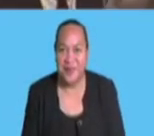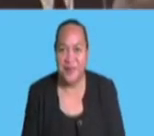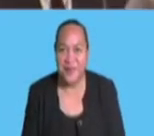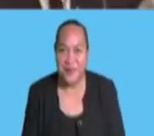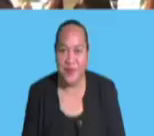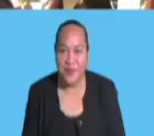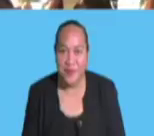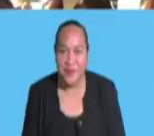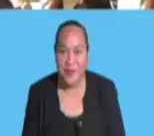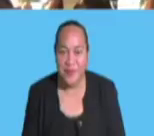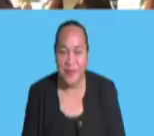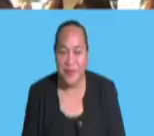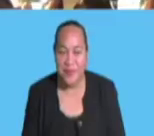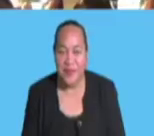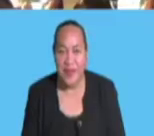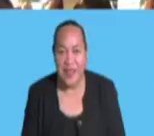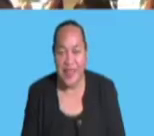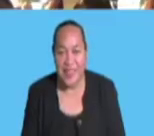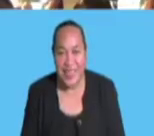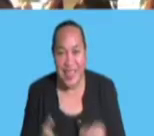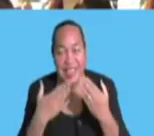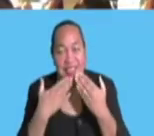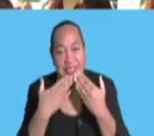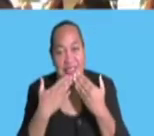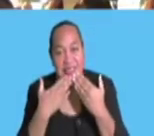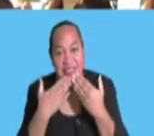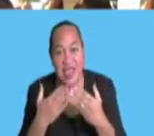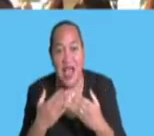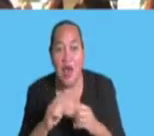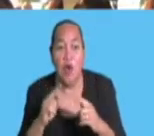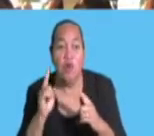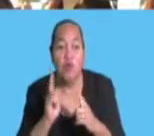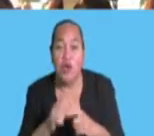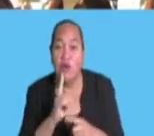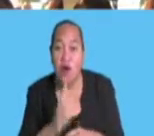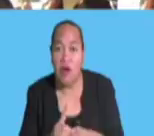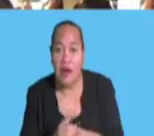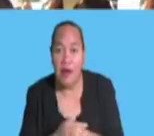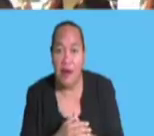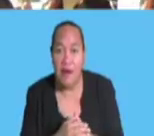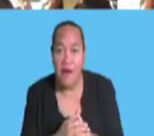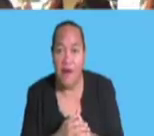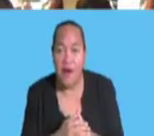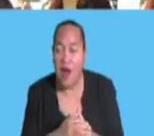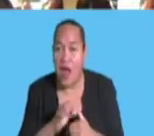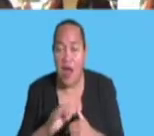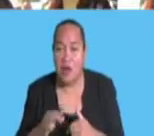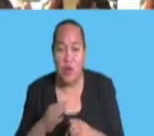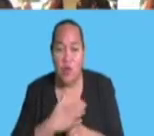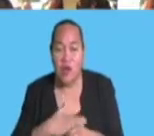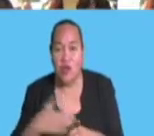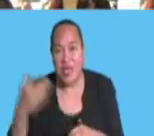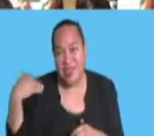Honourable Speaker, sir. I thank you. Thank you, sir. Point of order. Honourable Whip, you have the floor. I did not want to interrupt